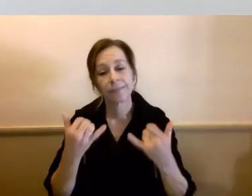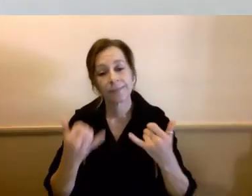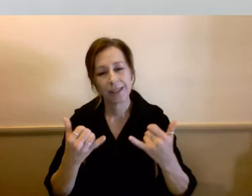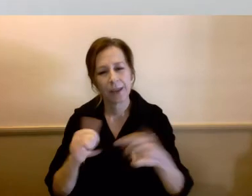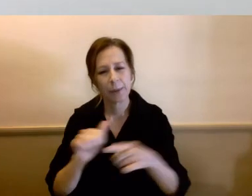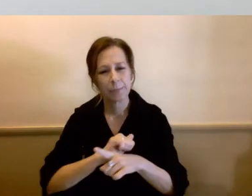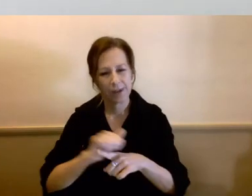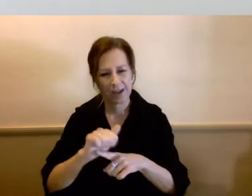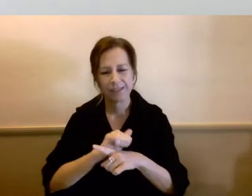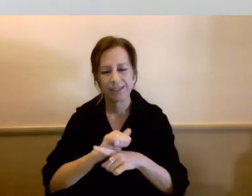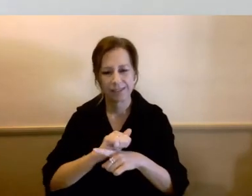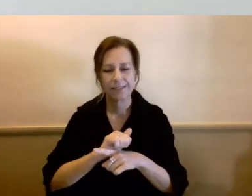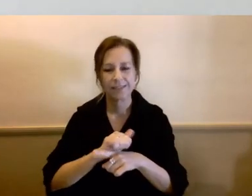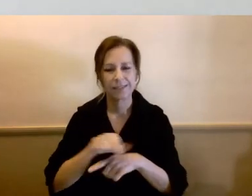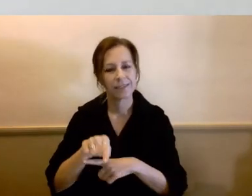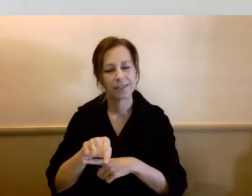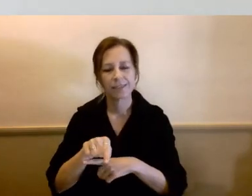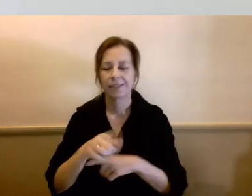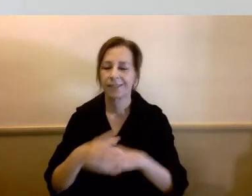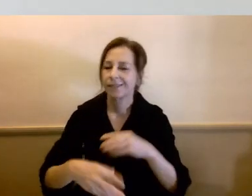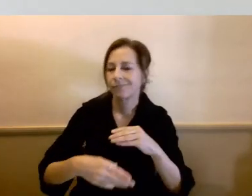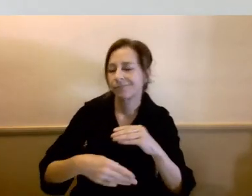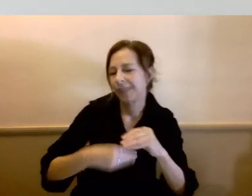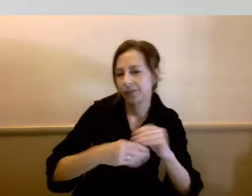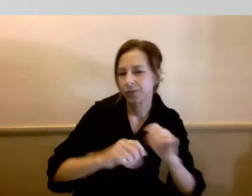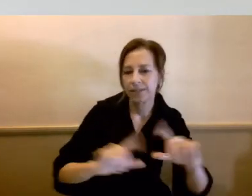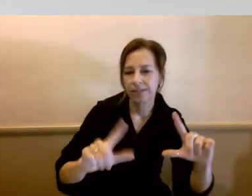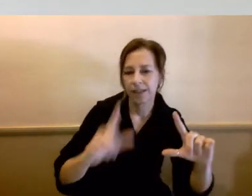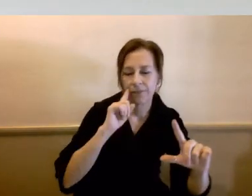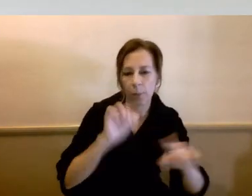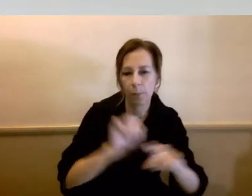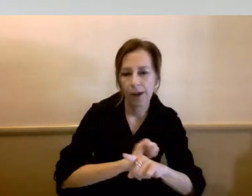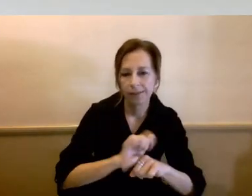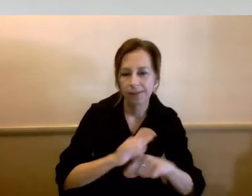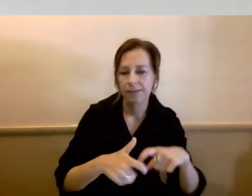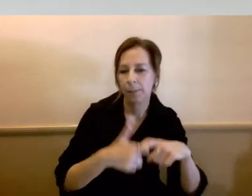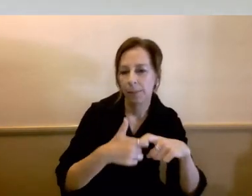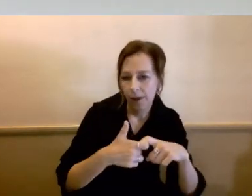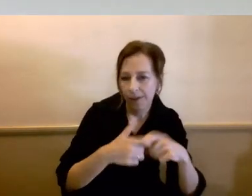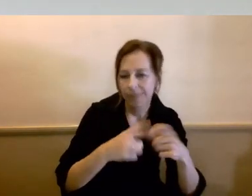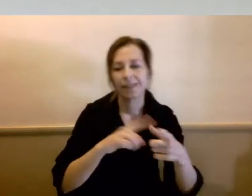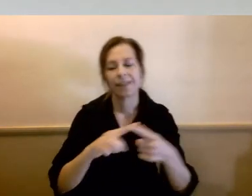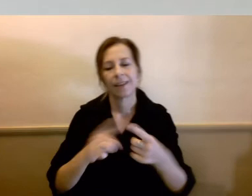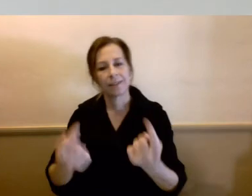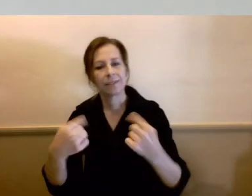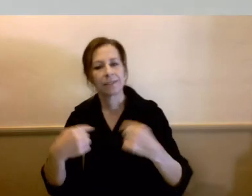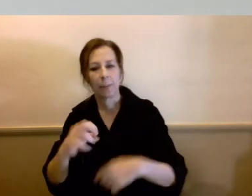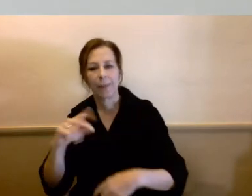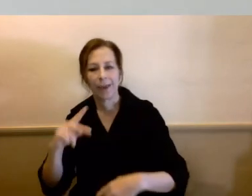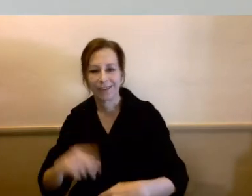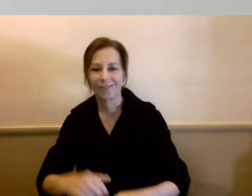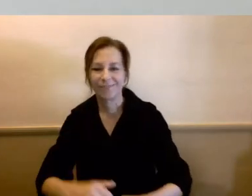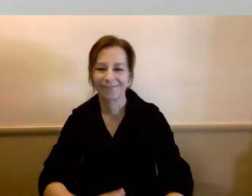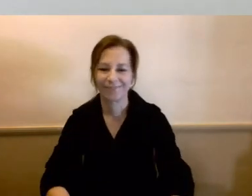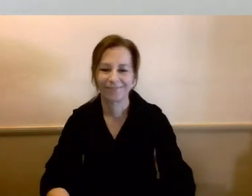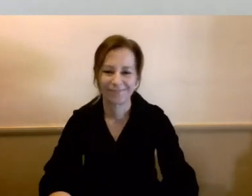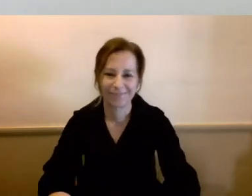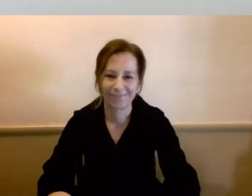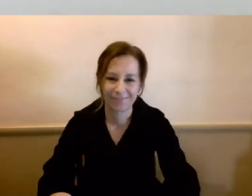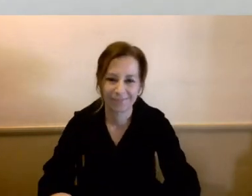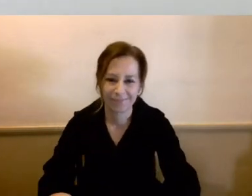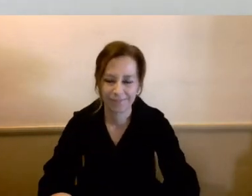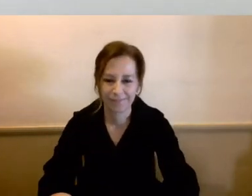So go ahead and practice these ones. This is just an extra slide for practice. Press pause and then come back.